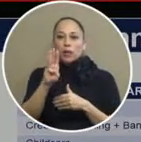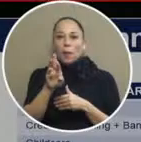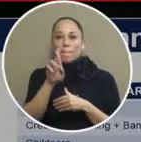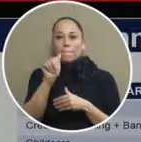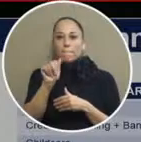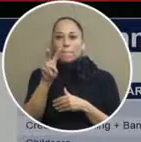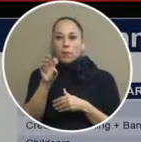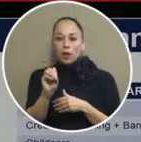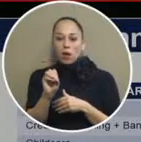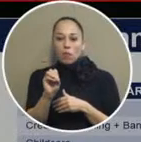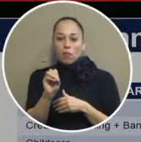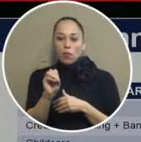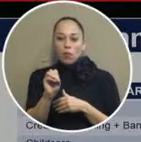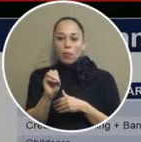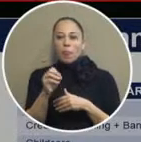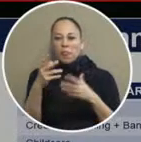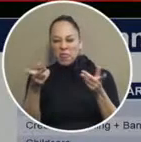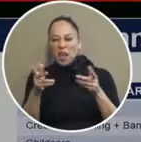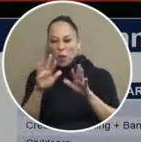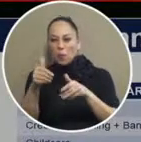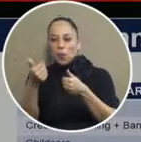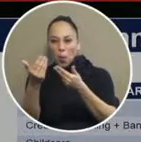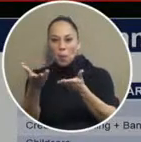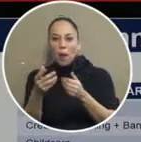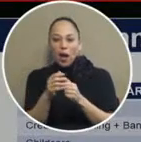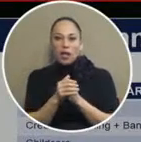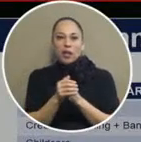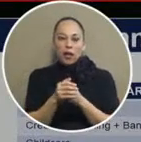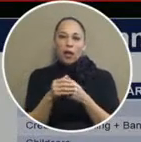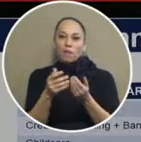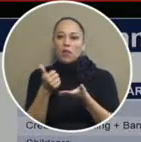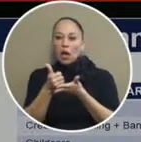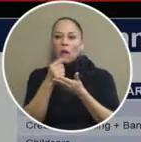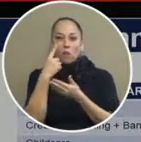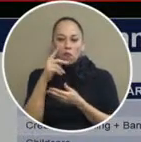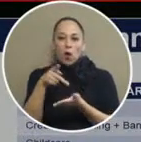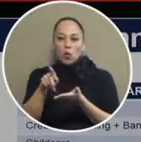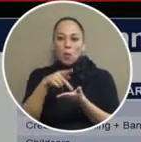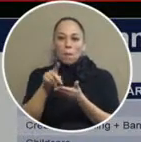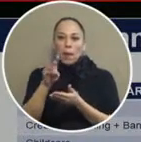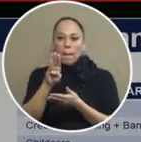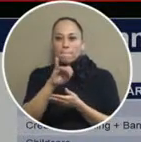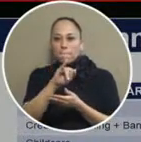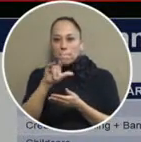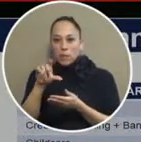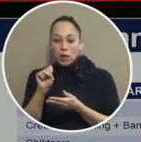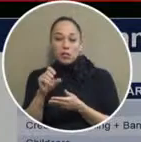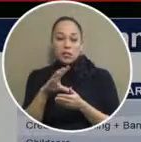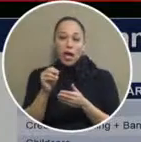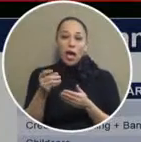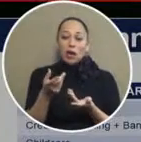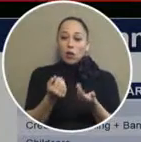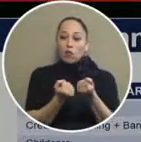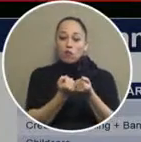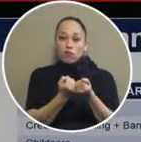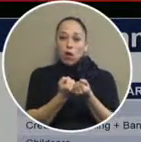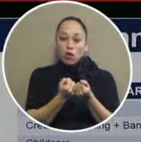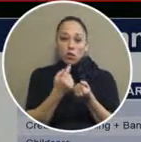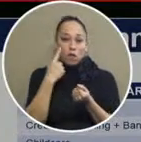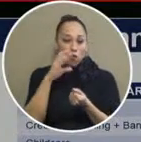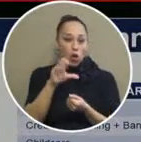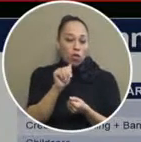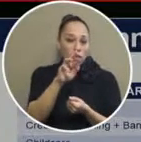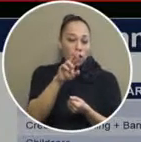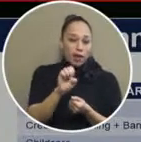also or typically provide utility assistance, and they have some significant funding coming in from the